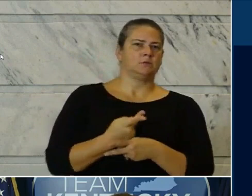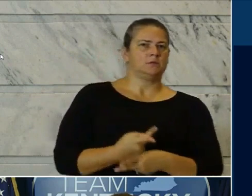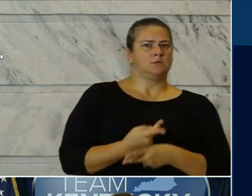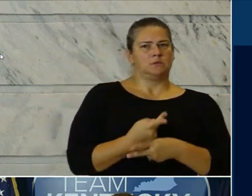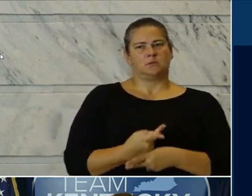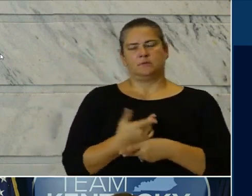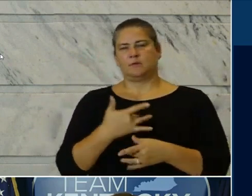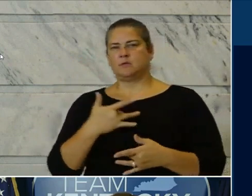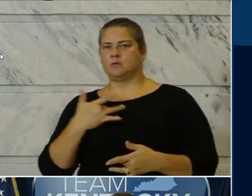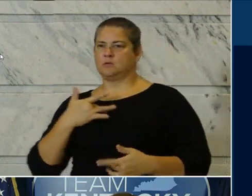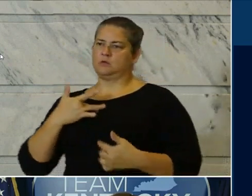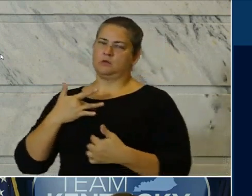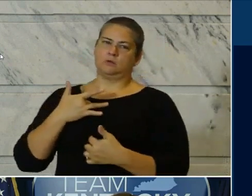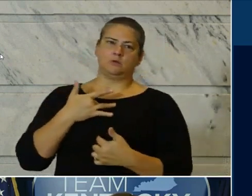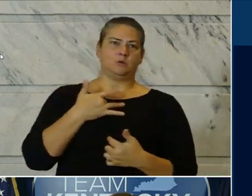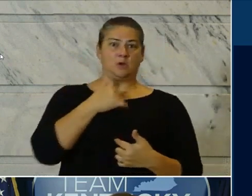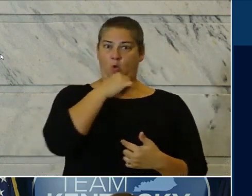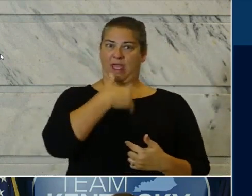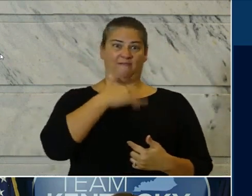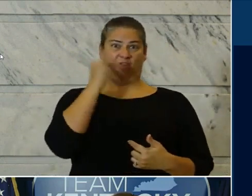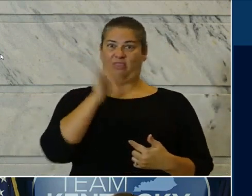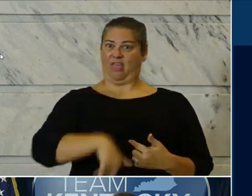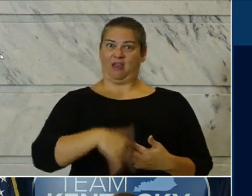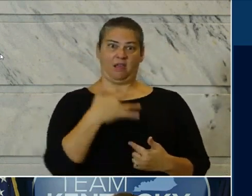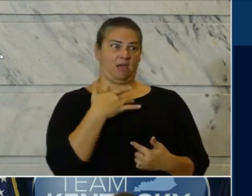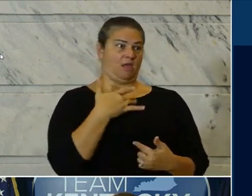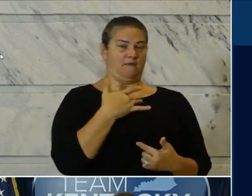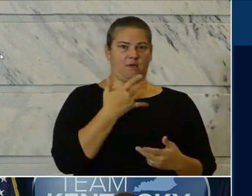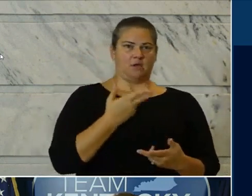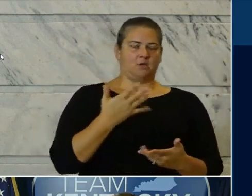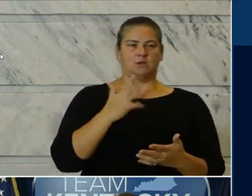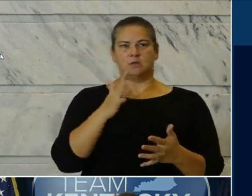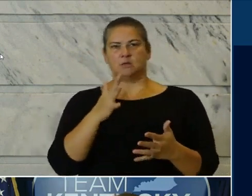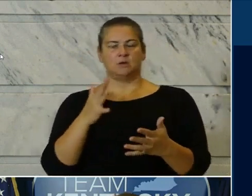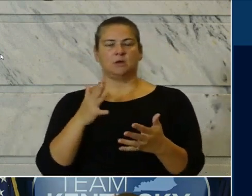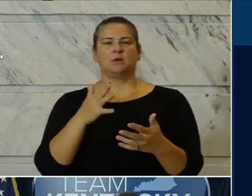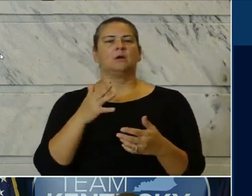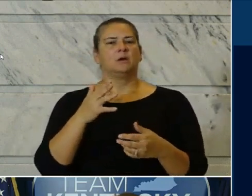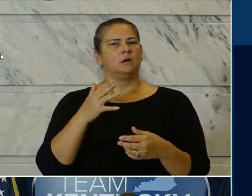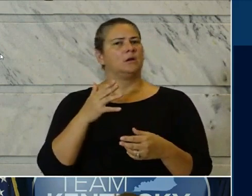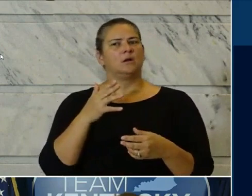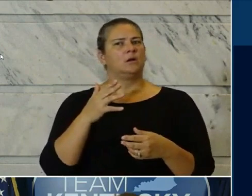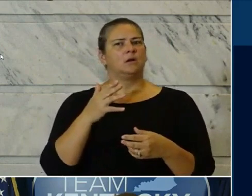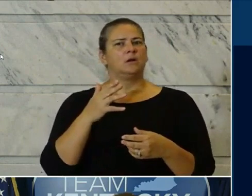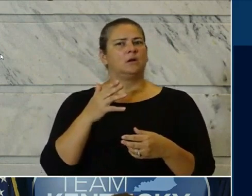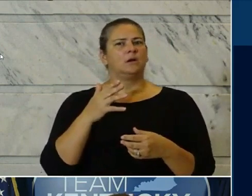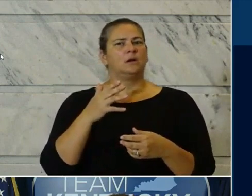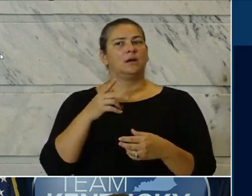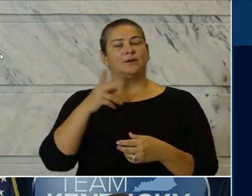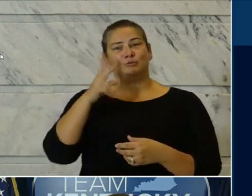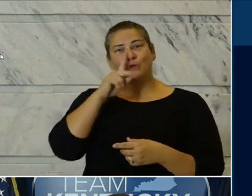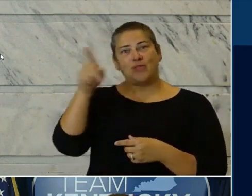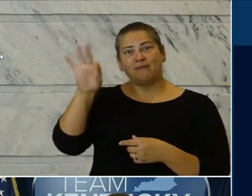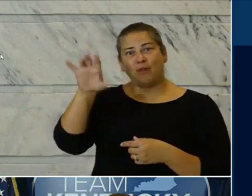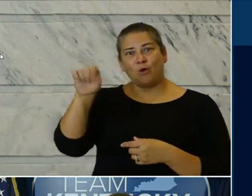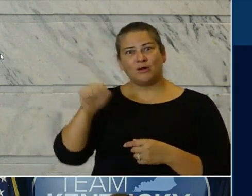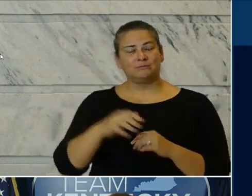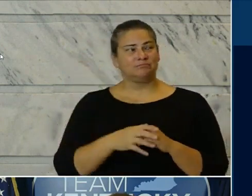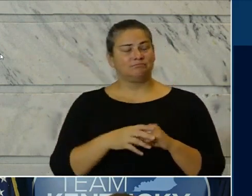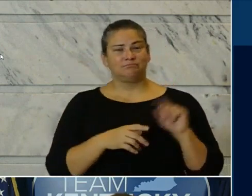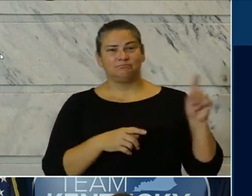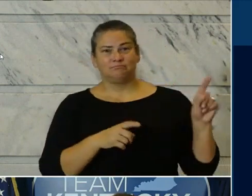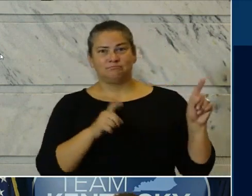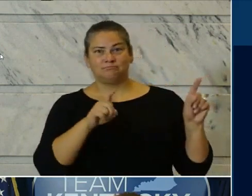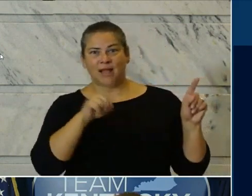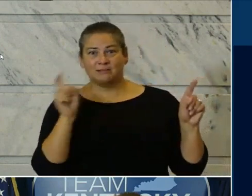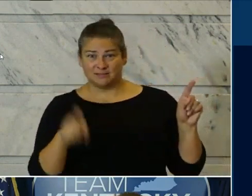passed 700,000 cases. It's what we saw in Texas, where there wasn't room in some morgues for